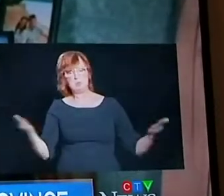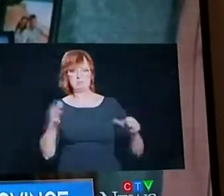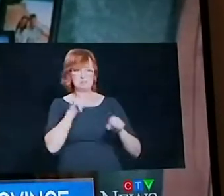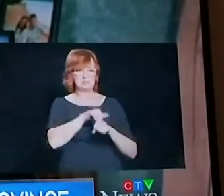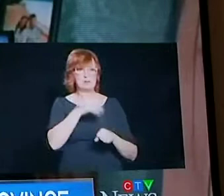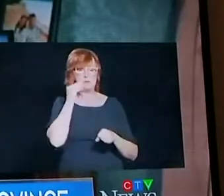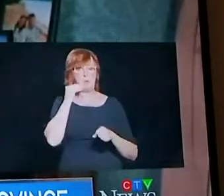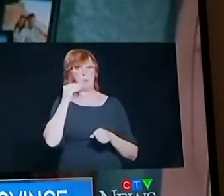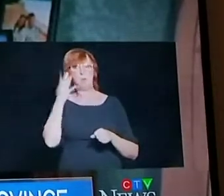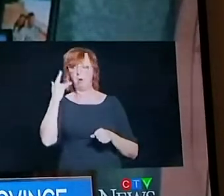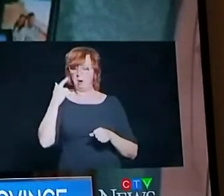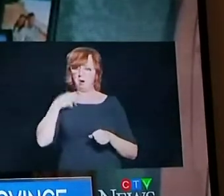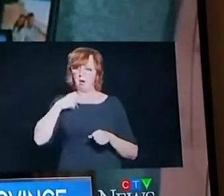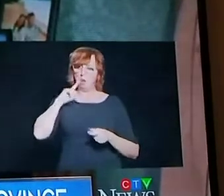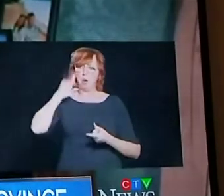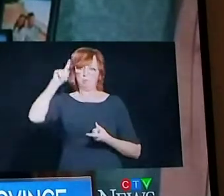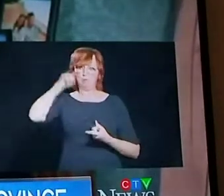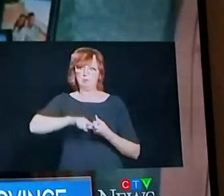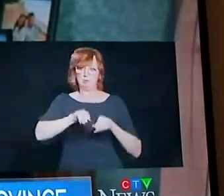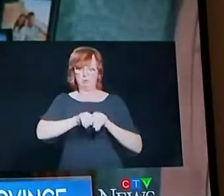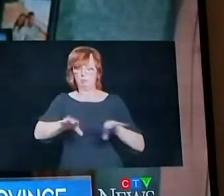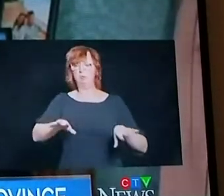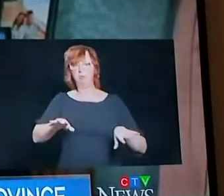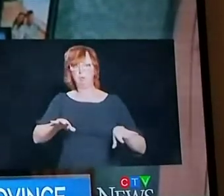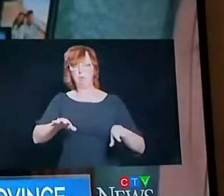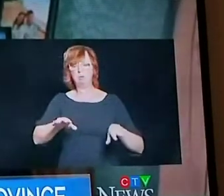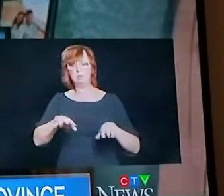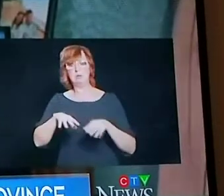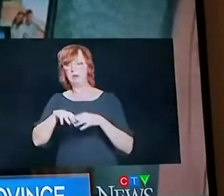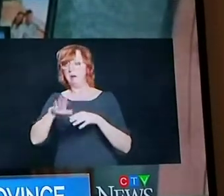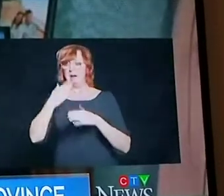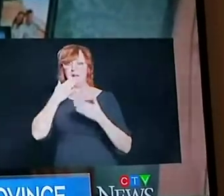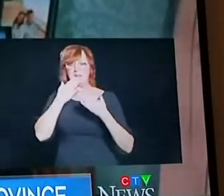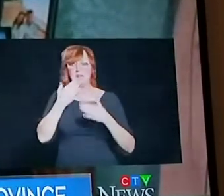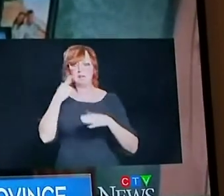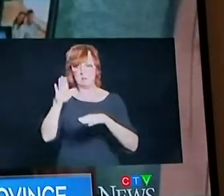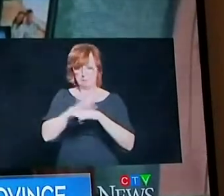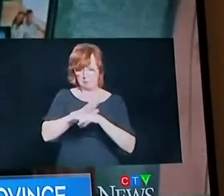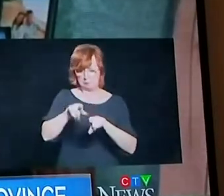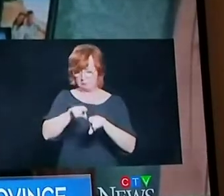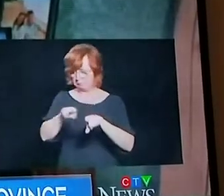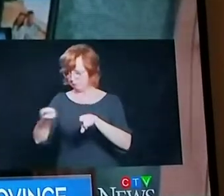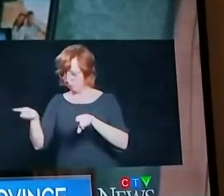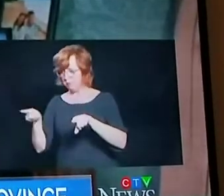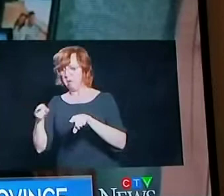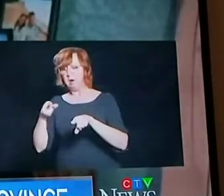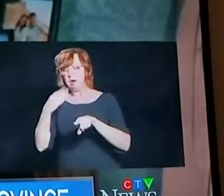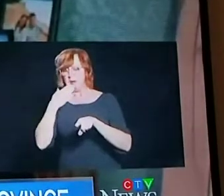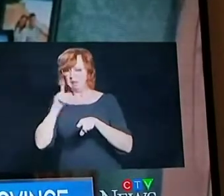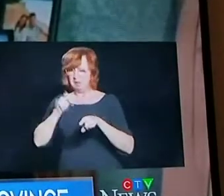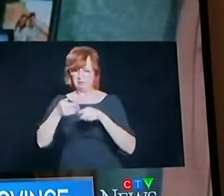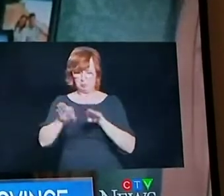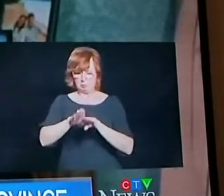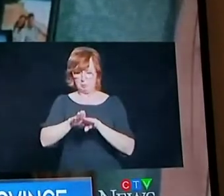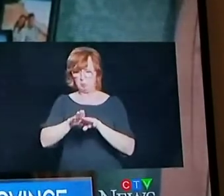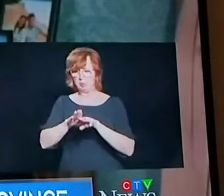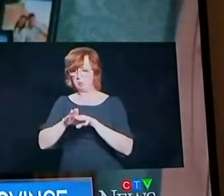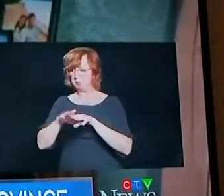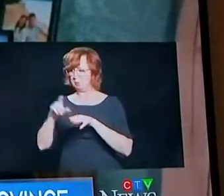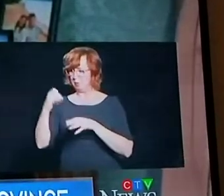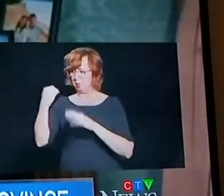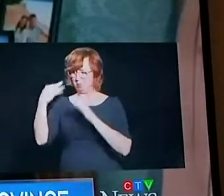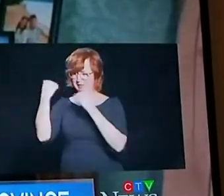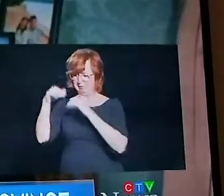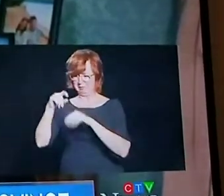Thank you to the businesses that have been required to close temporarily or to severely cut back your operations. And to all